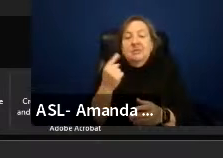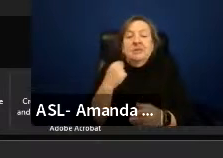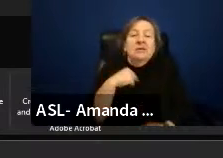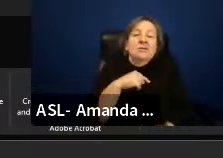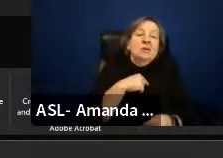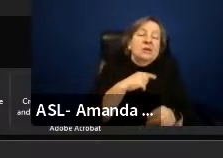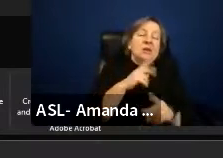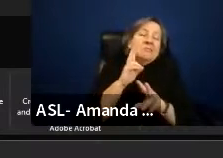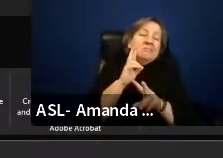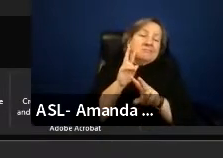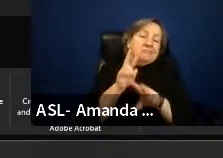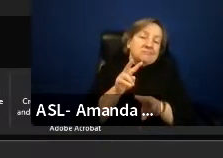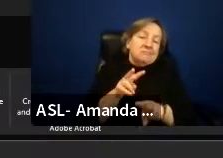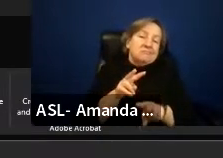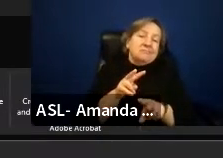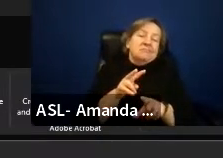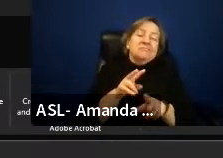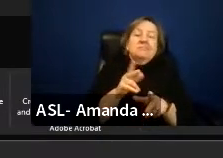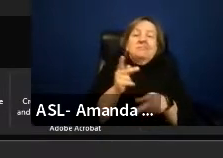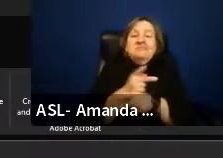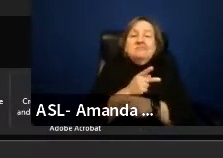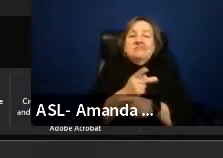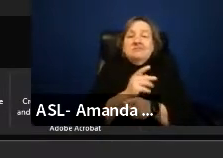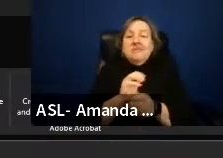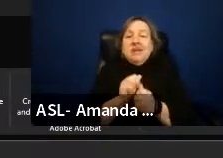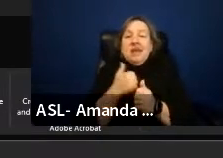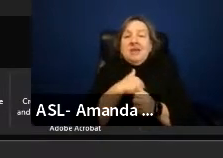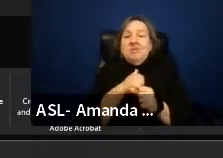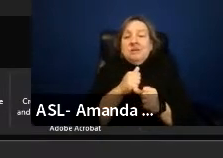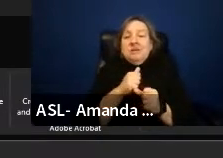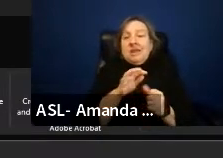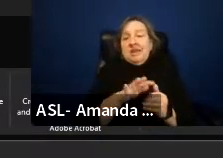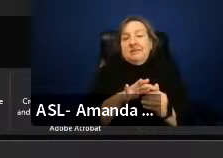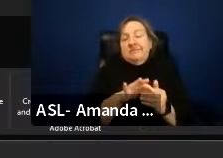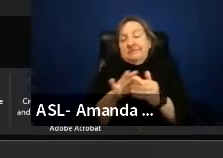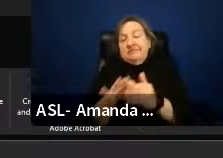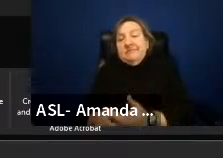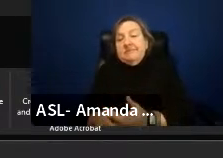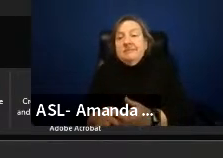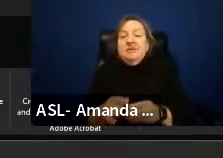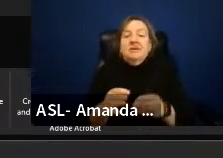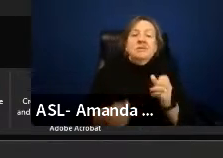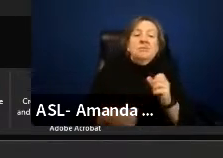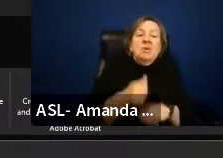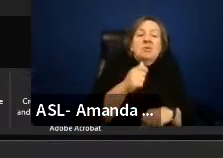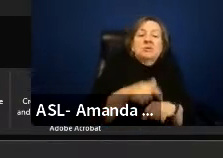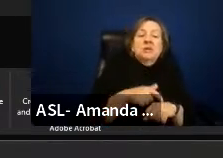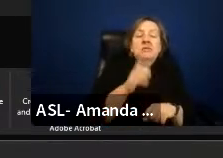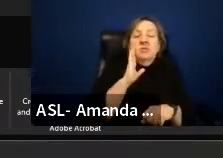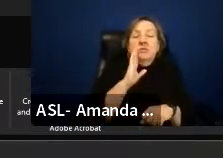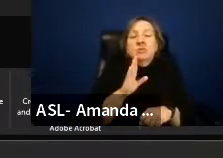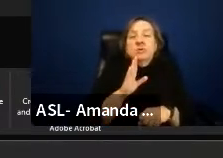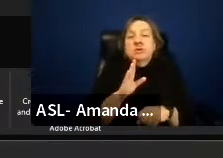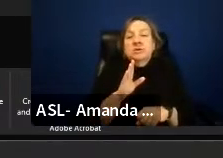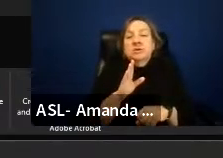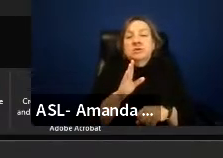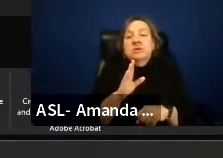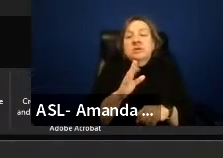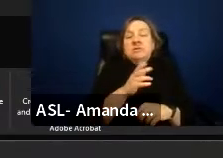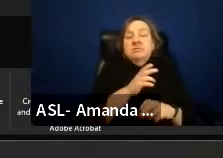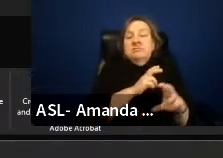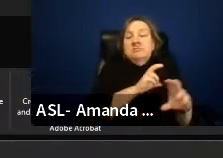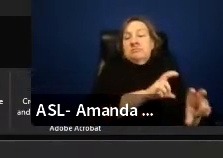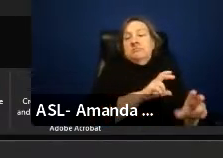looking closely into to see how we could move that forward. Generally, you would put it on the